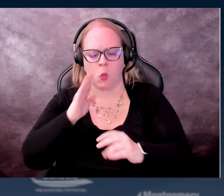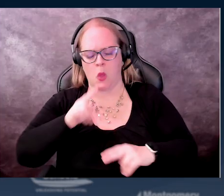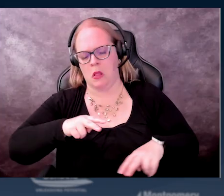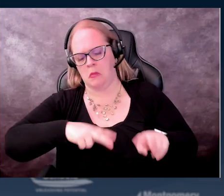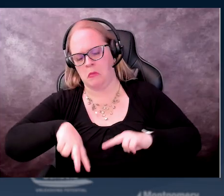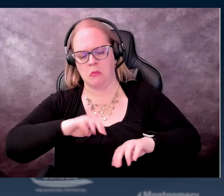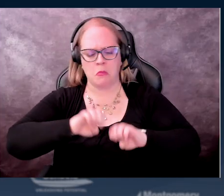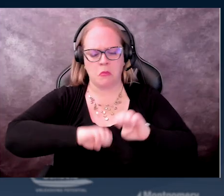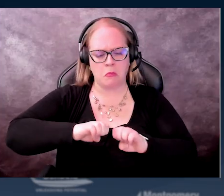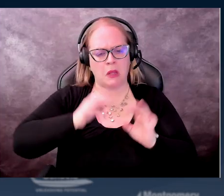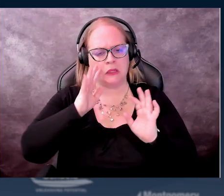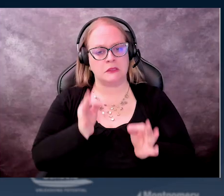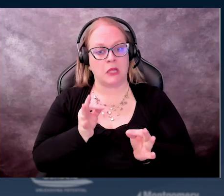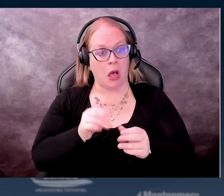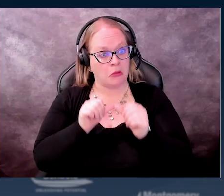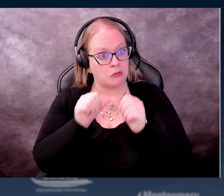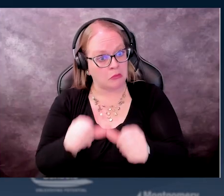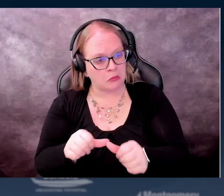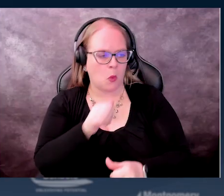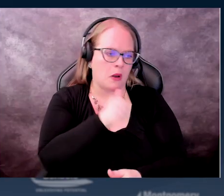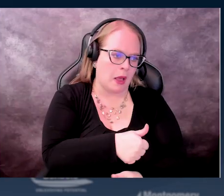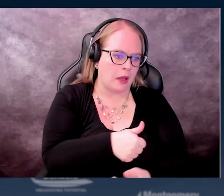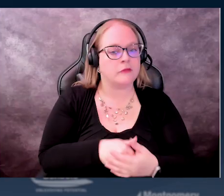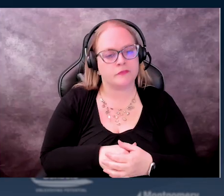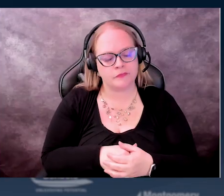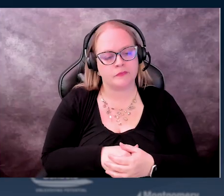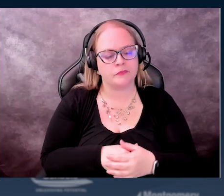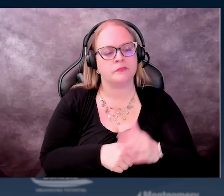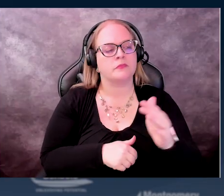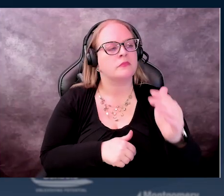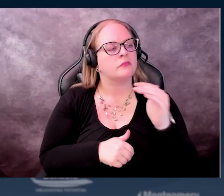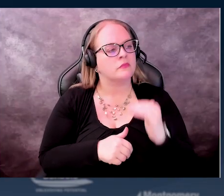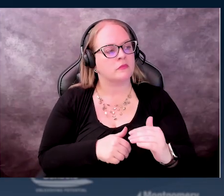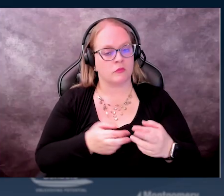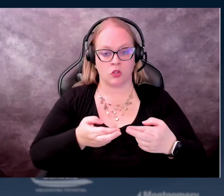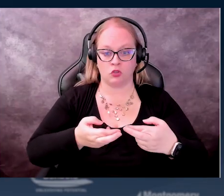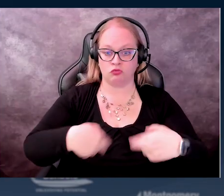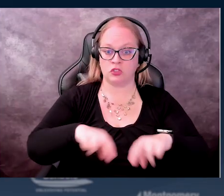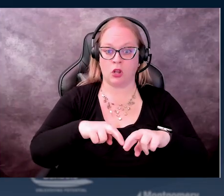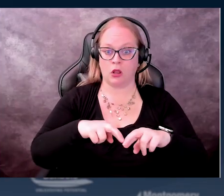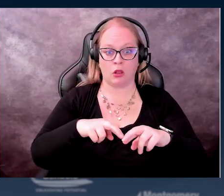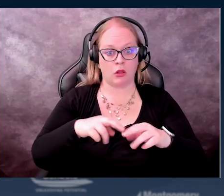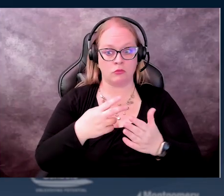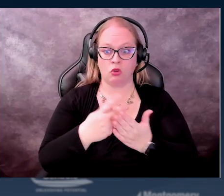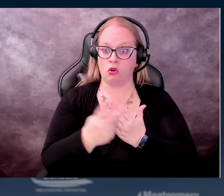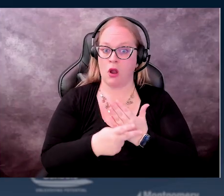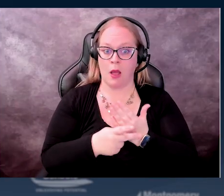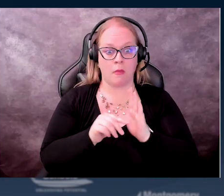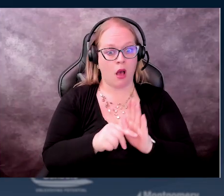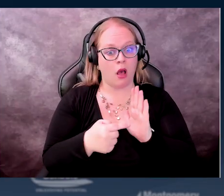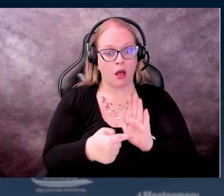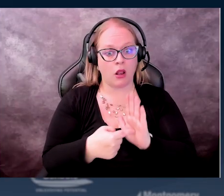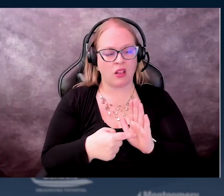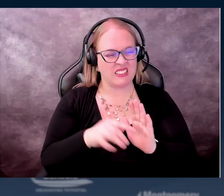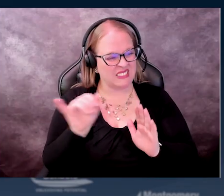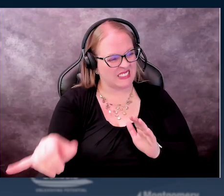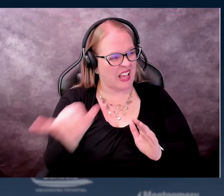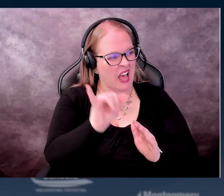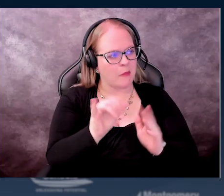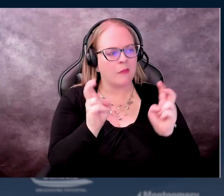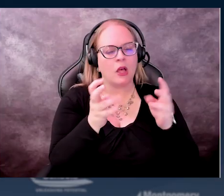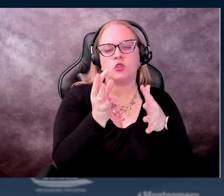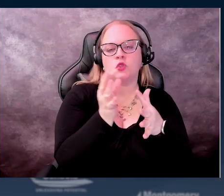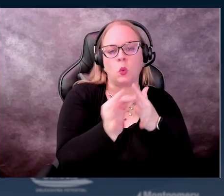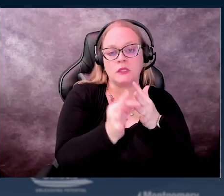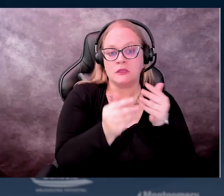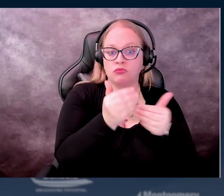the regional program model a choice process like the Down County or Northeast Consortium? No, the regional